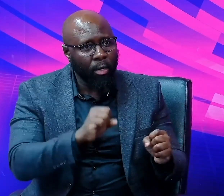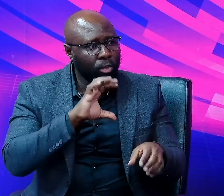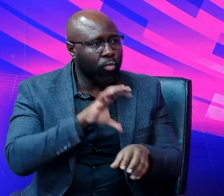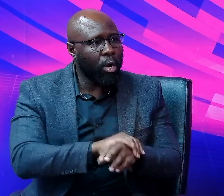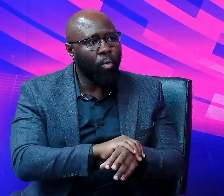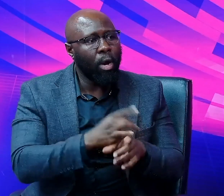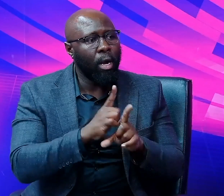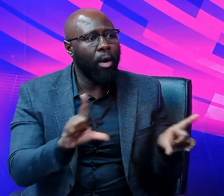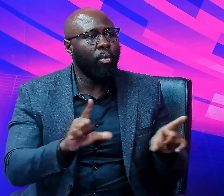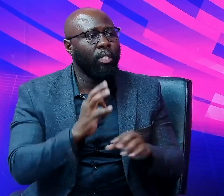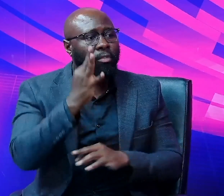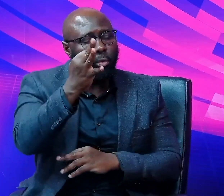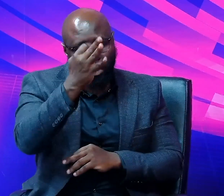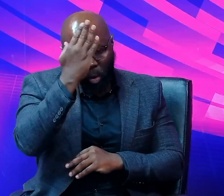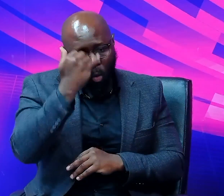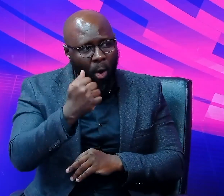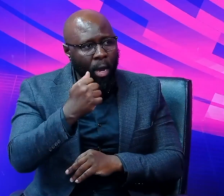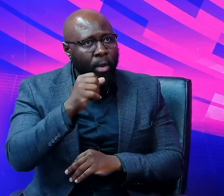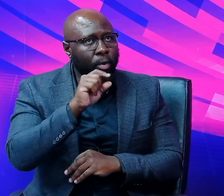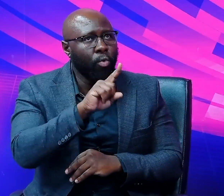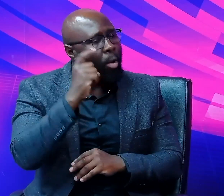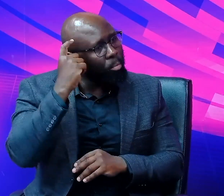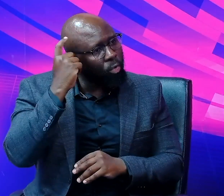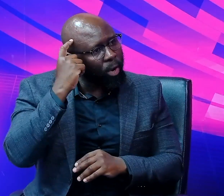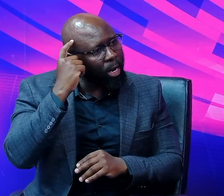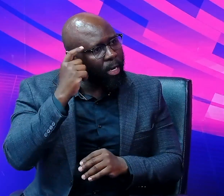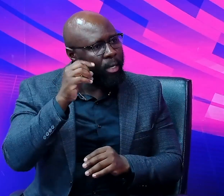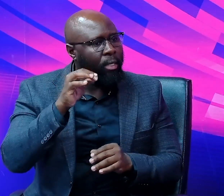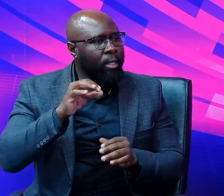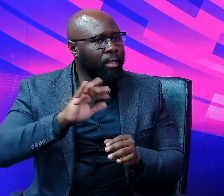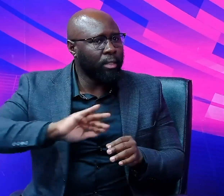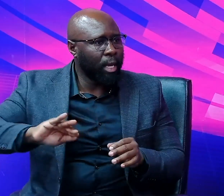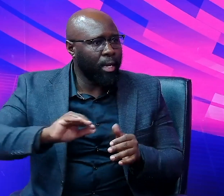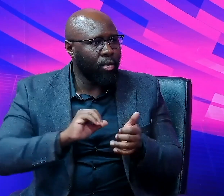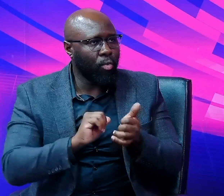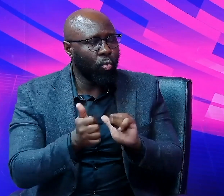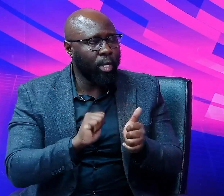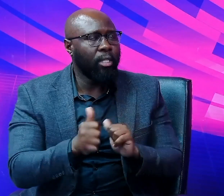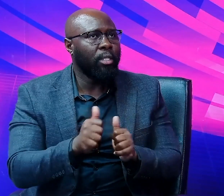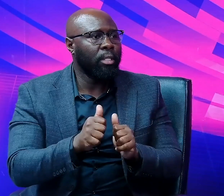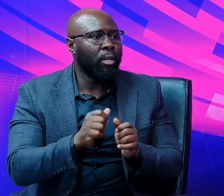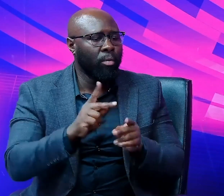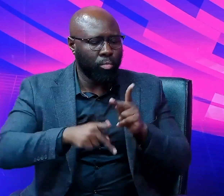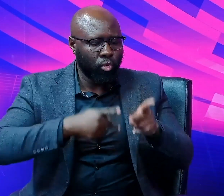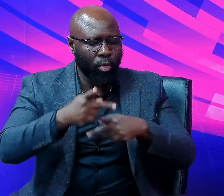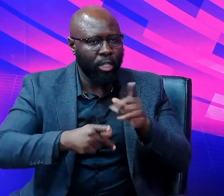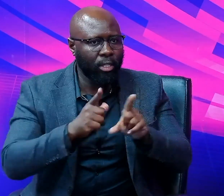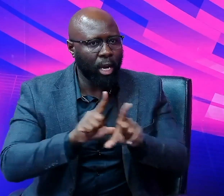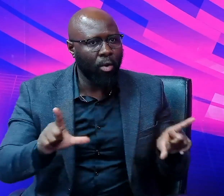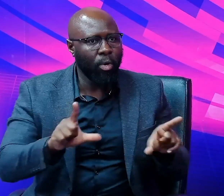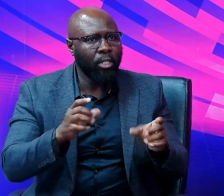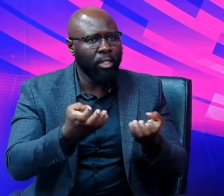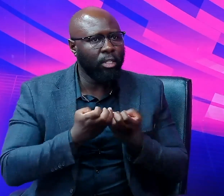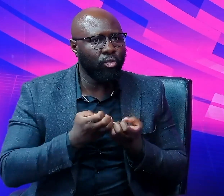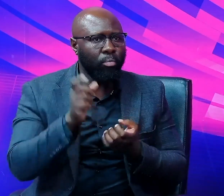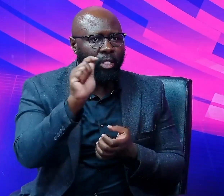child is born. And they struggle to acquire a language. And they will struggle to acquire this in future because, you see,